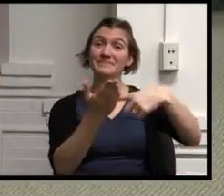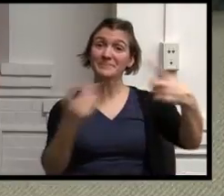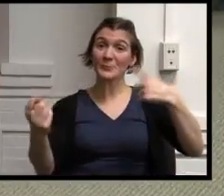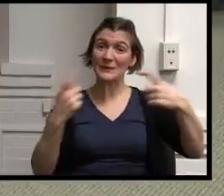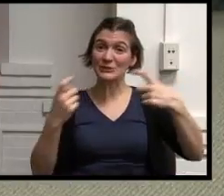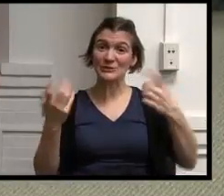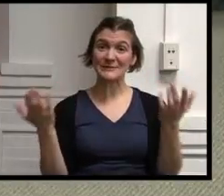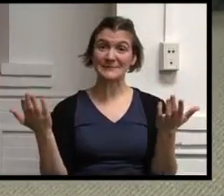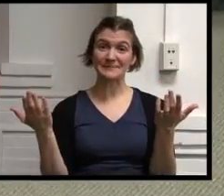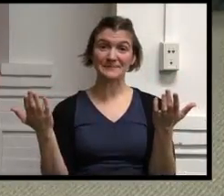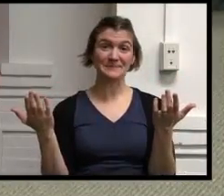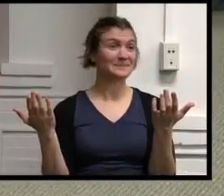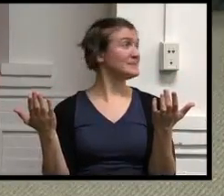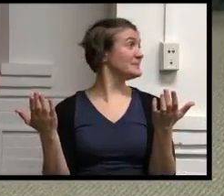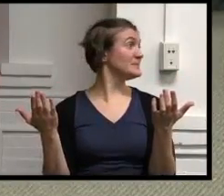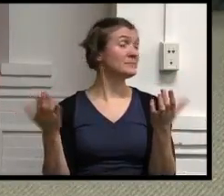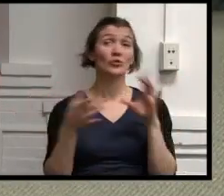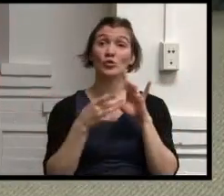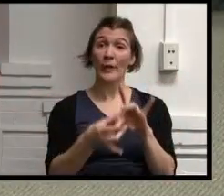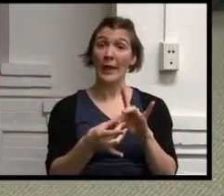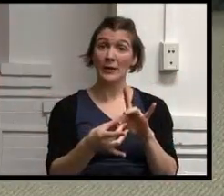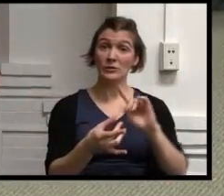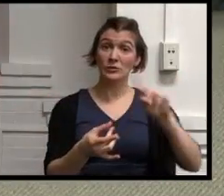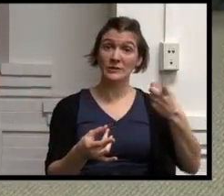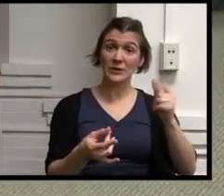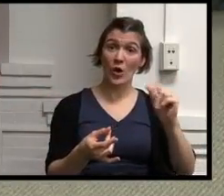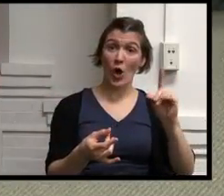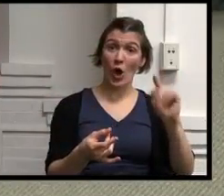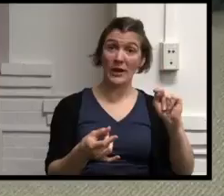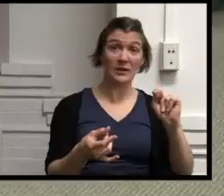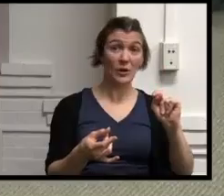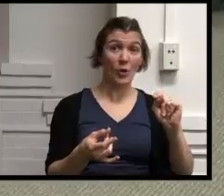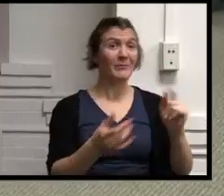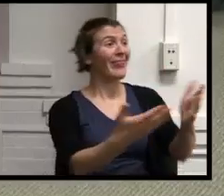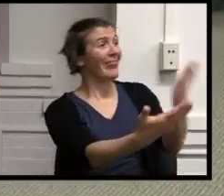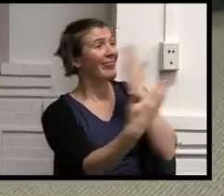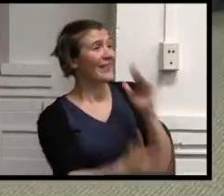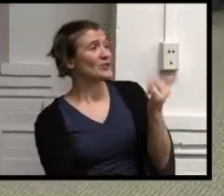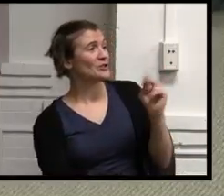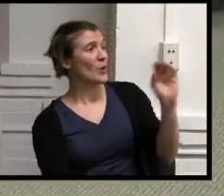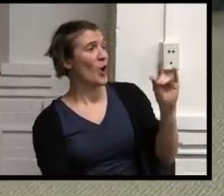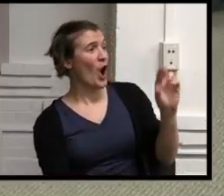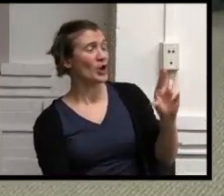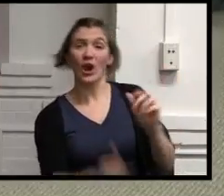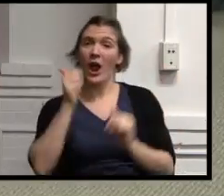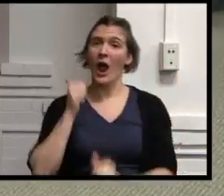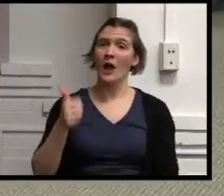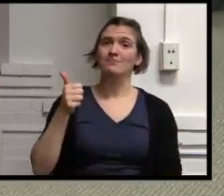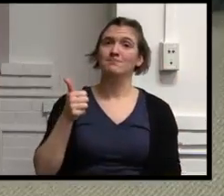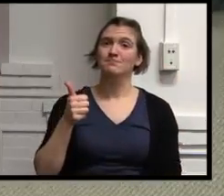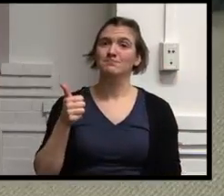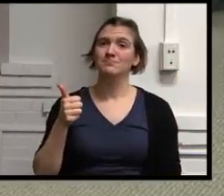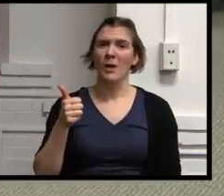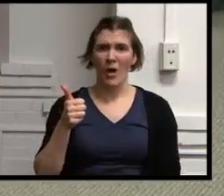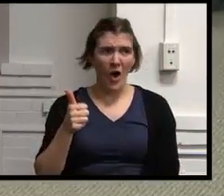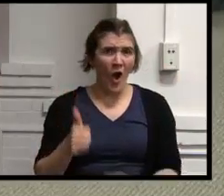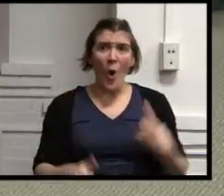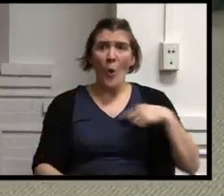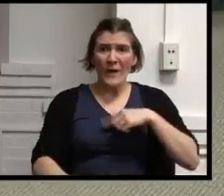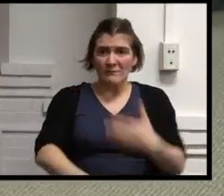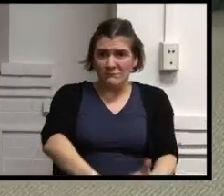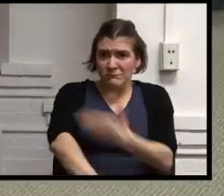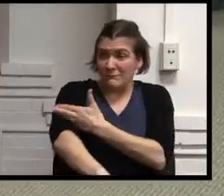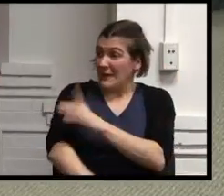comments about the single audit? Well, thank you, John. You're welcome. Excellent work. We've come a long way, right,